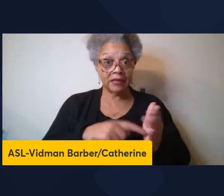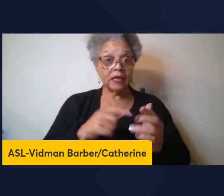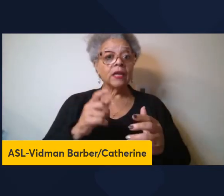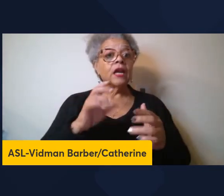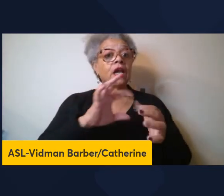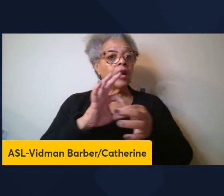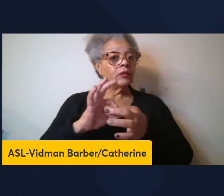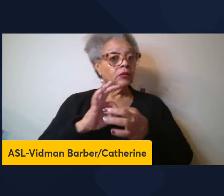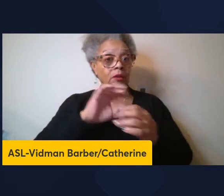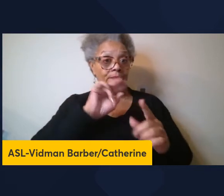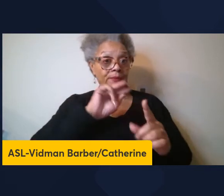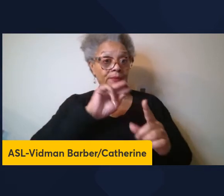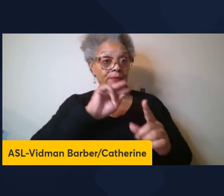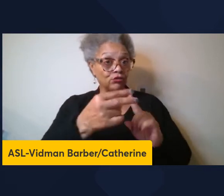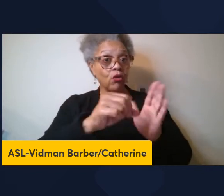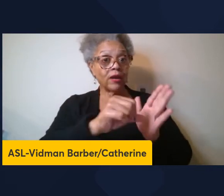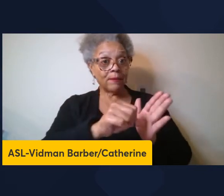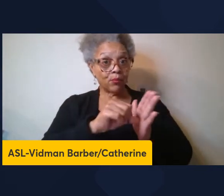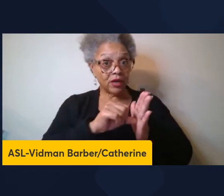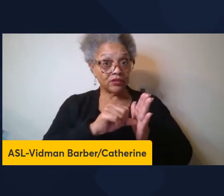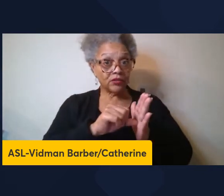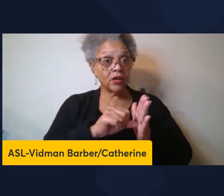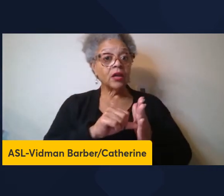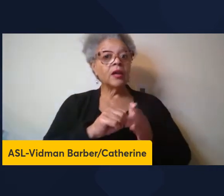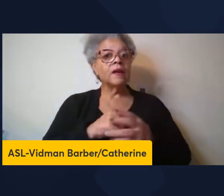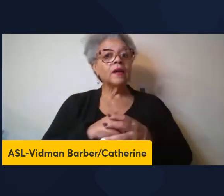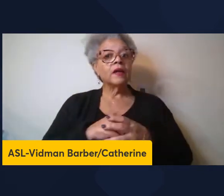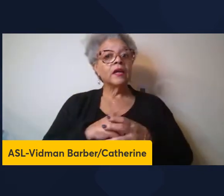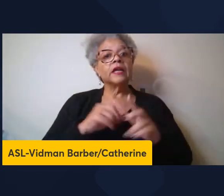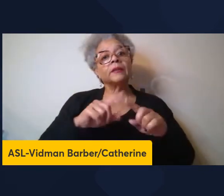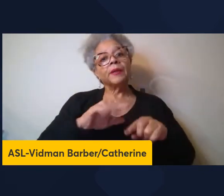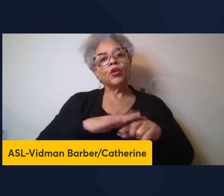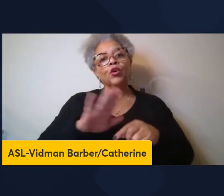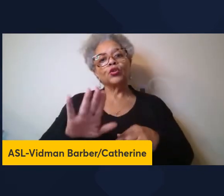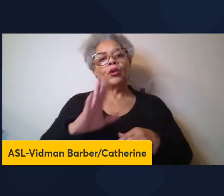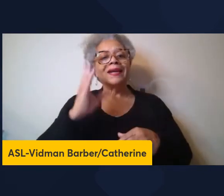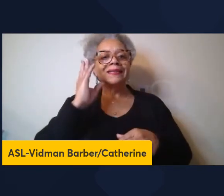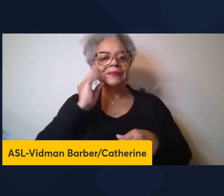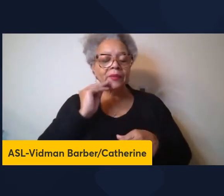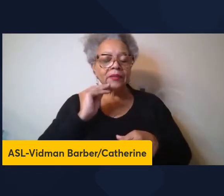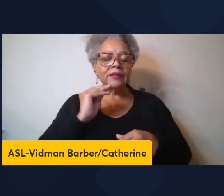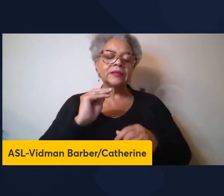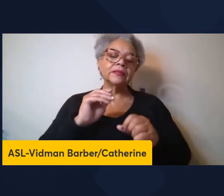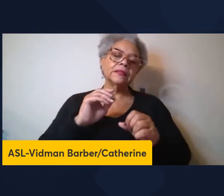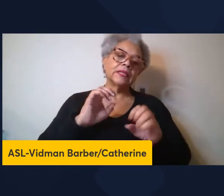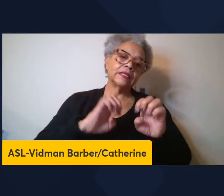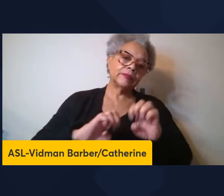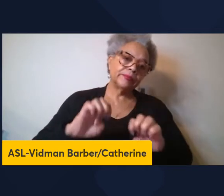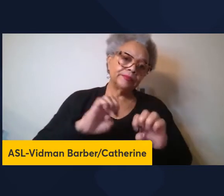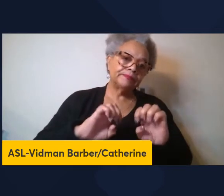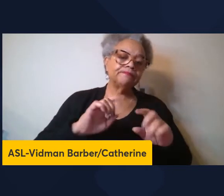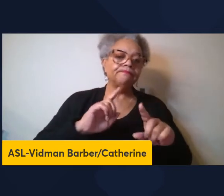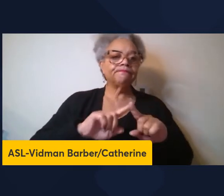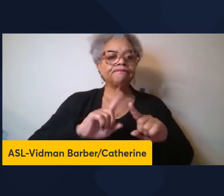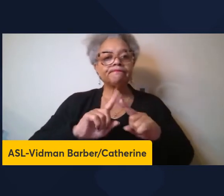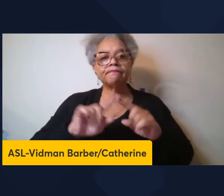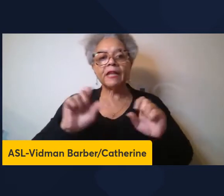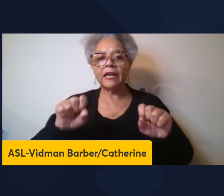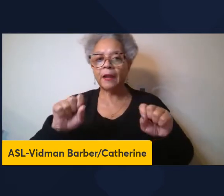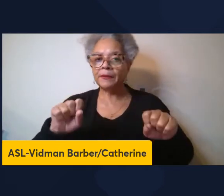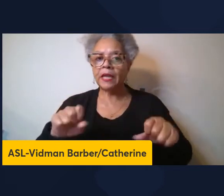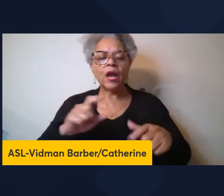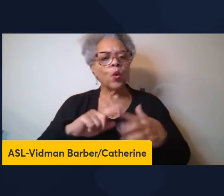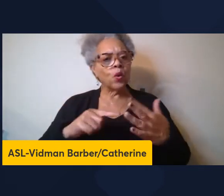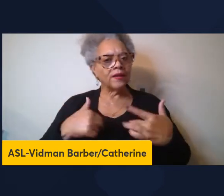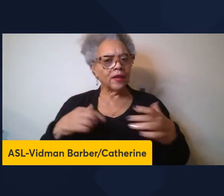uniform perception or impression of an individual based on the experience, expertise, competencies, and actions. So what was I doing? I